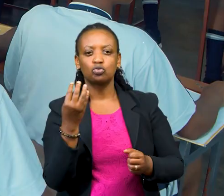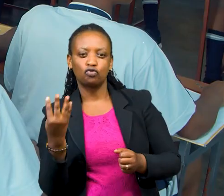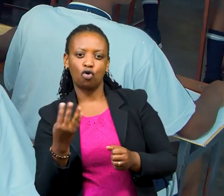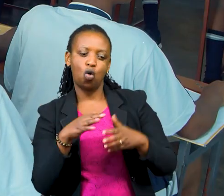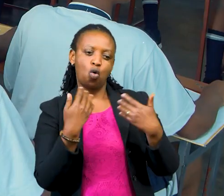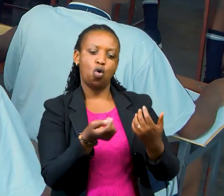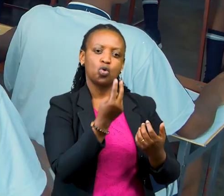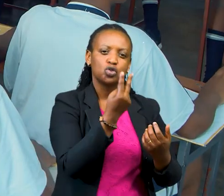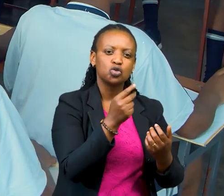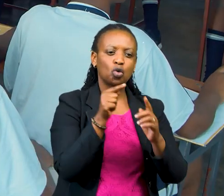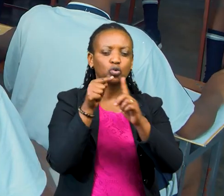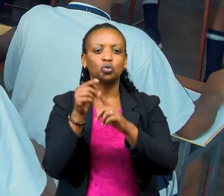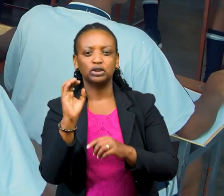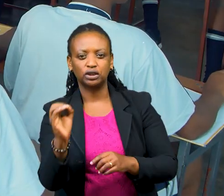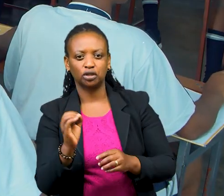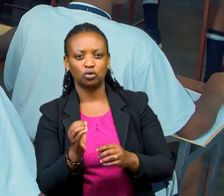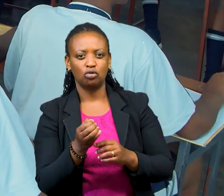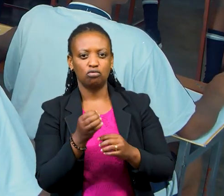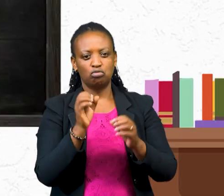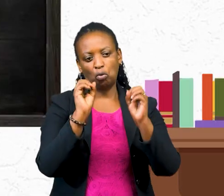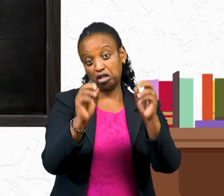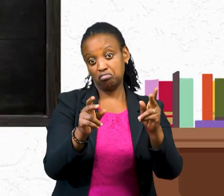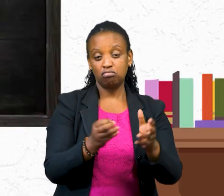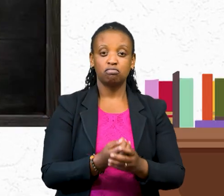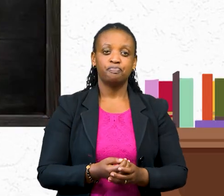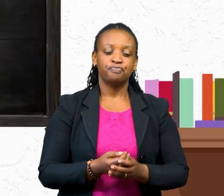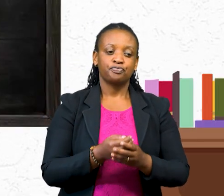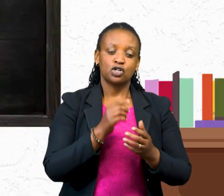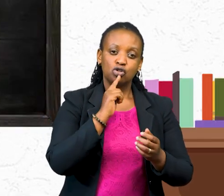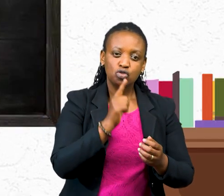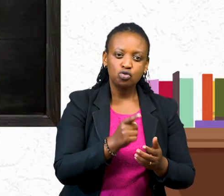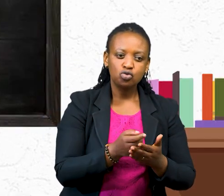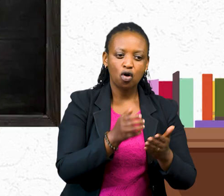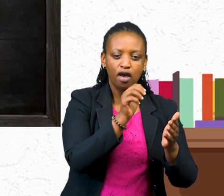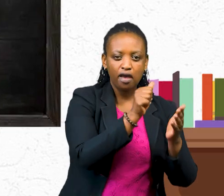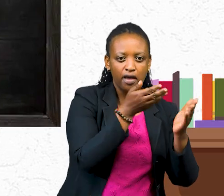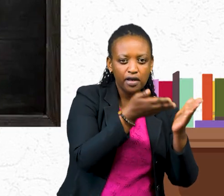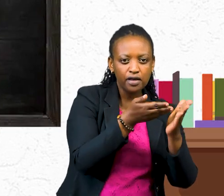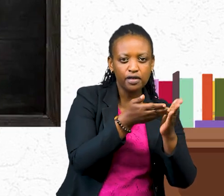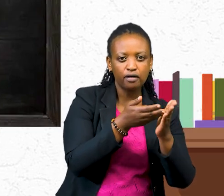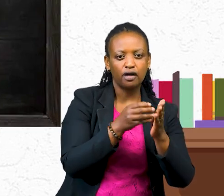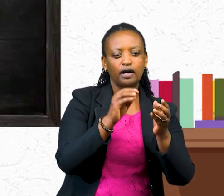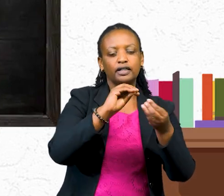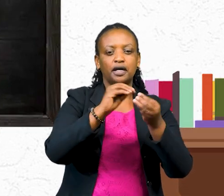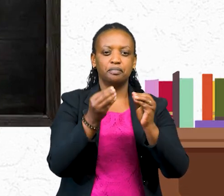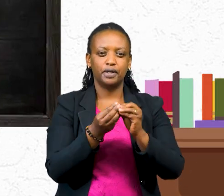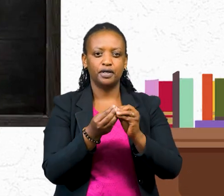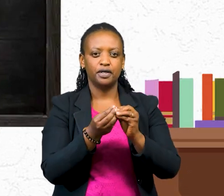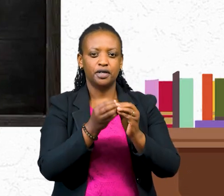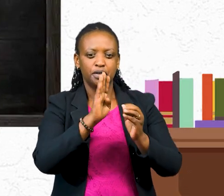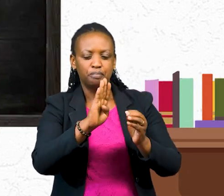to 4 or 0 to 0, that ratio, okay? So A here stands for any